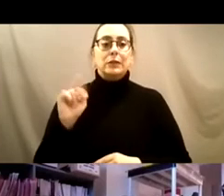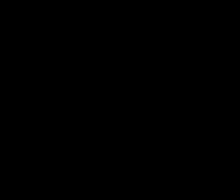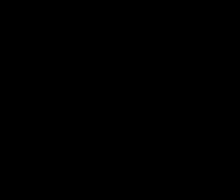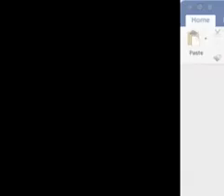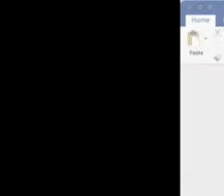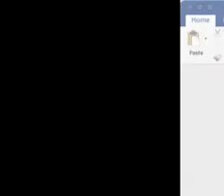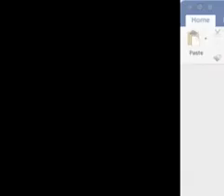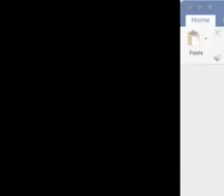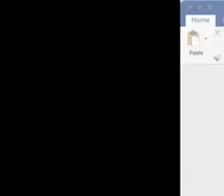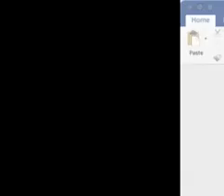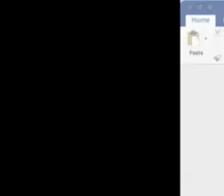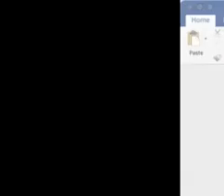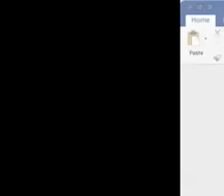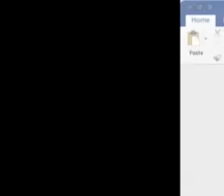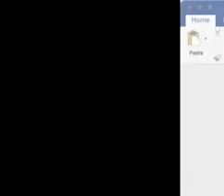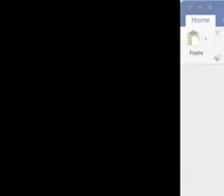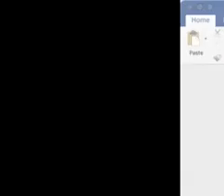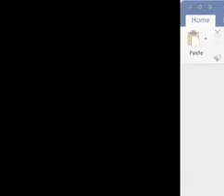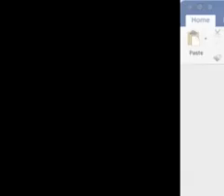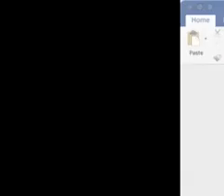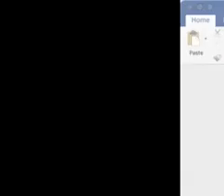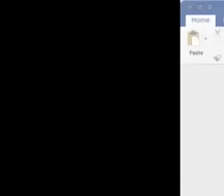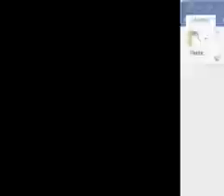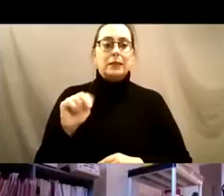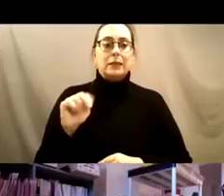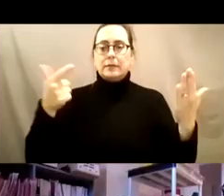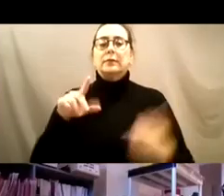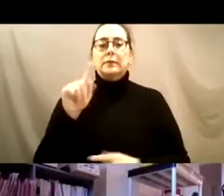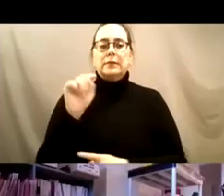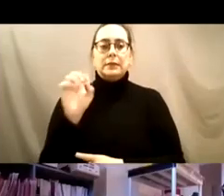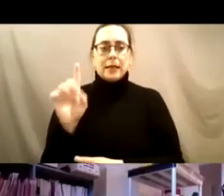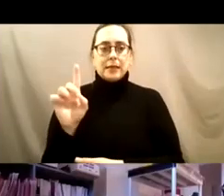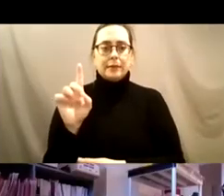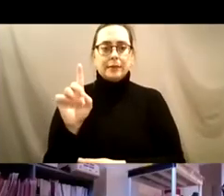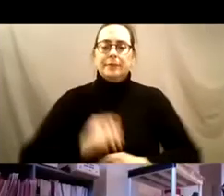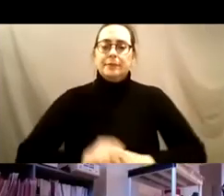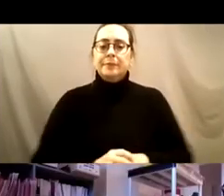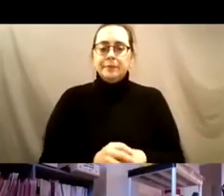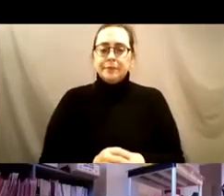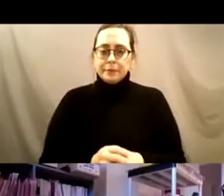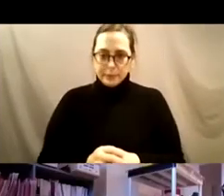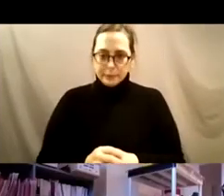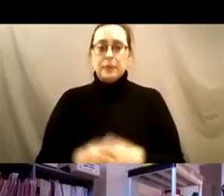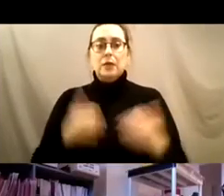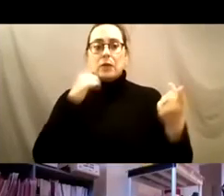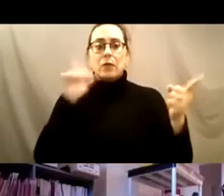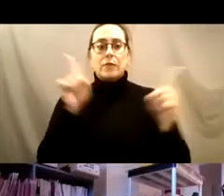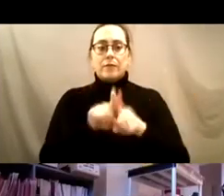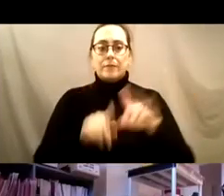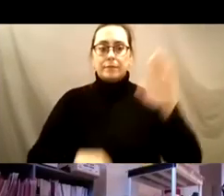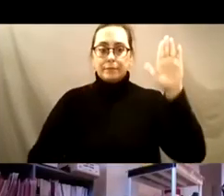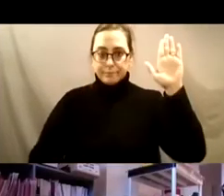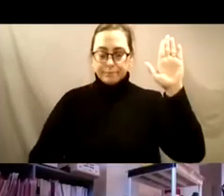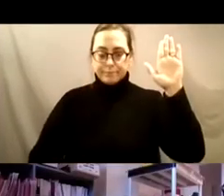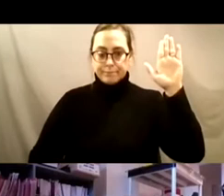moves. Seconder. I'll do it. Okay, Ted. Okay, all in favor?